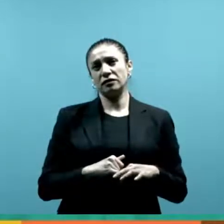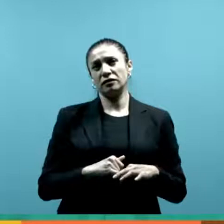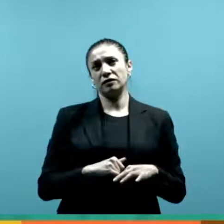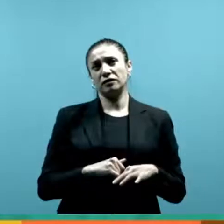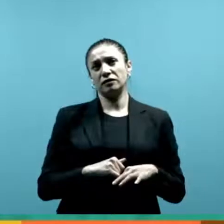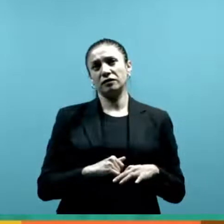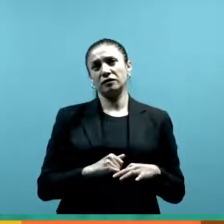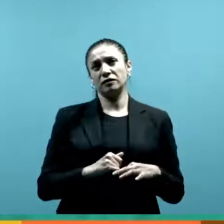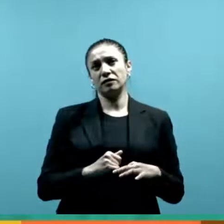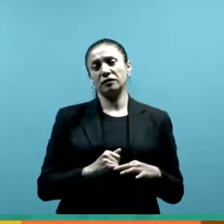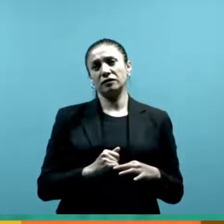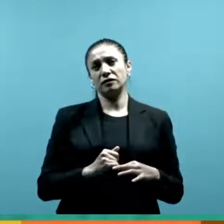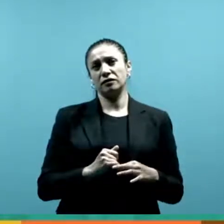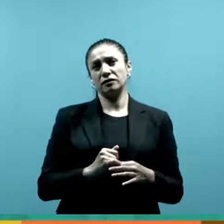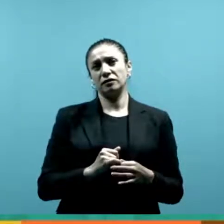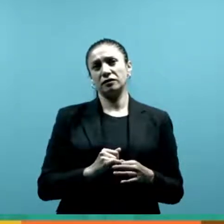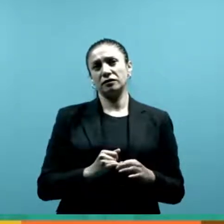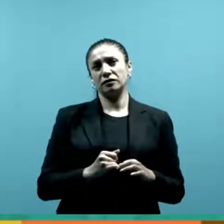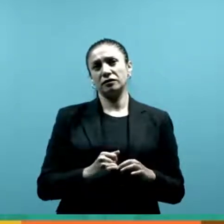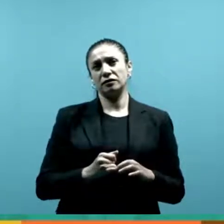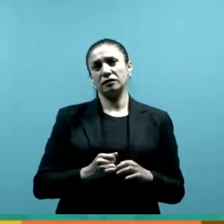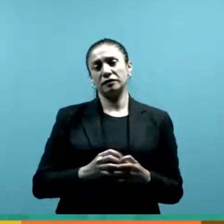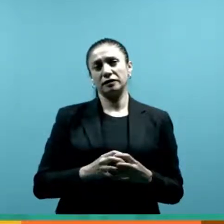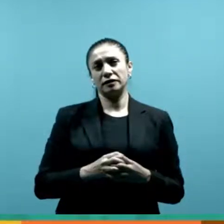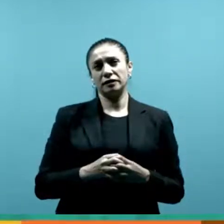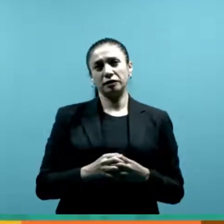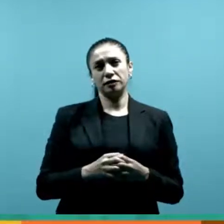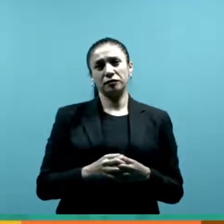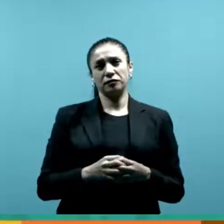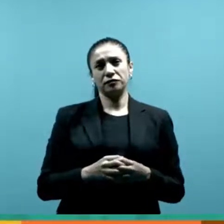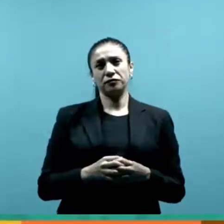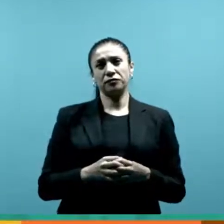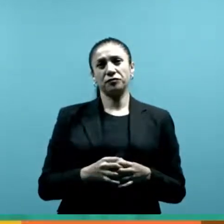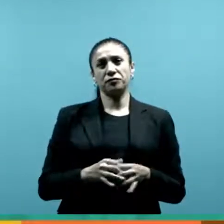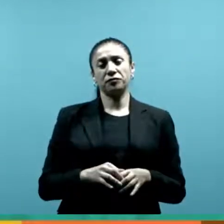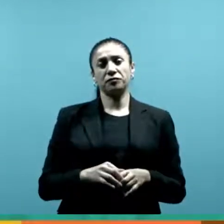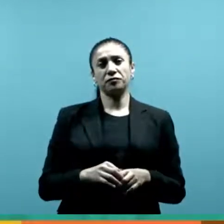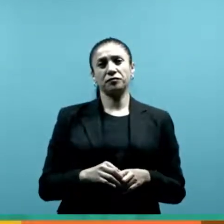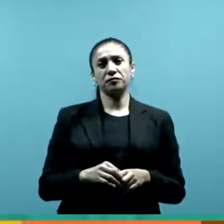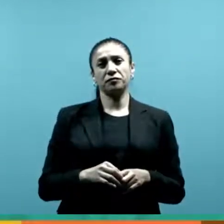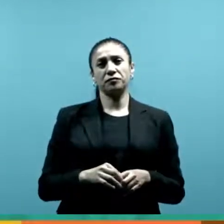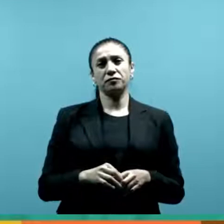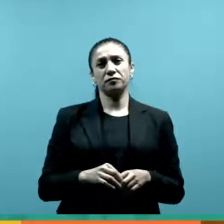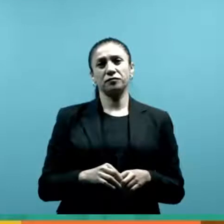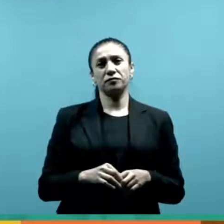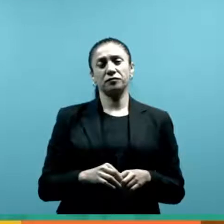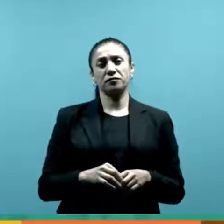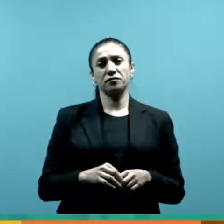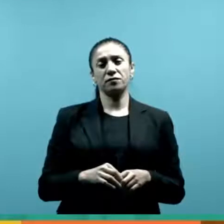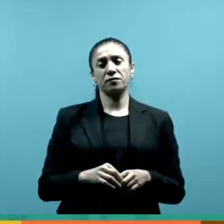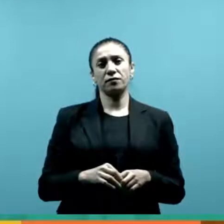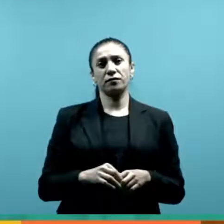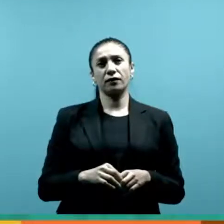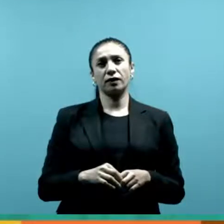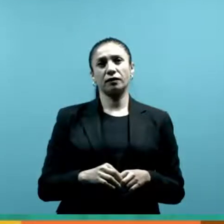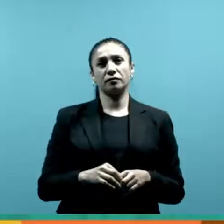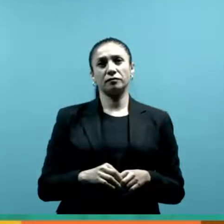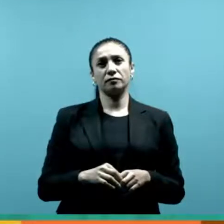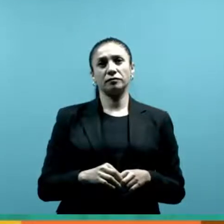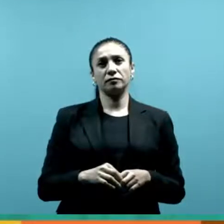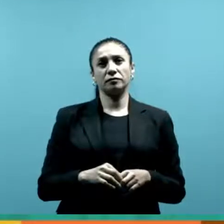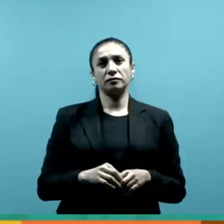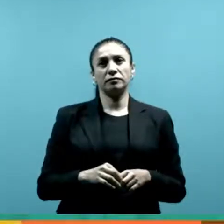different ways. On one hand, we try to show to people that thanks to our